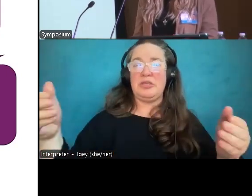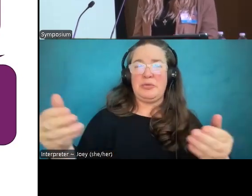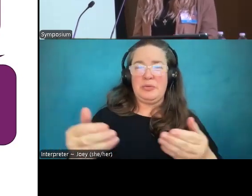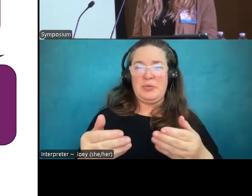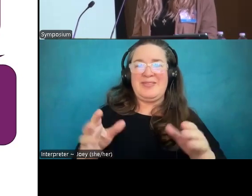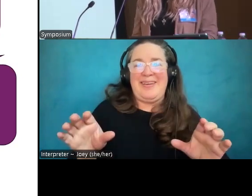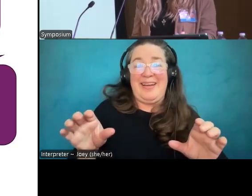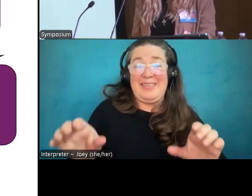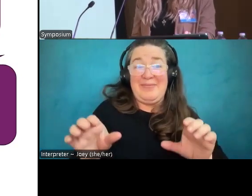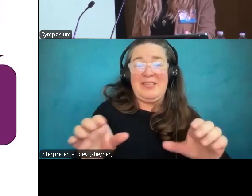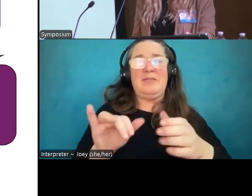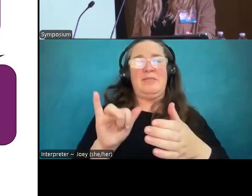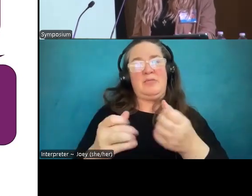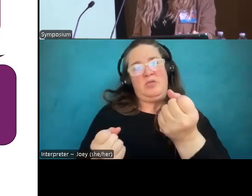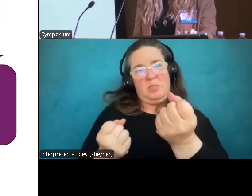stories.